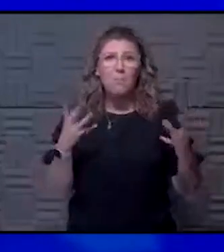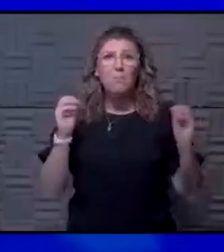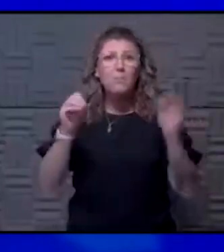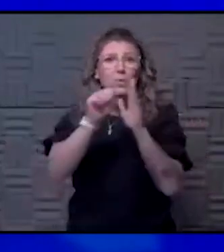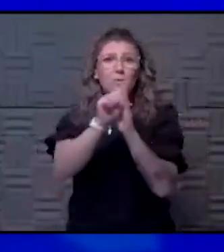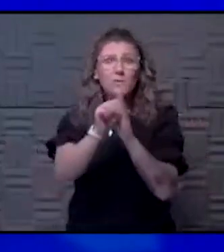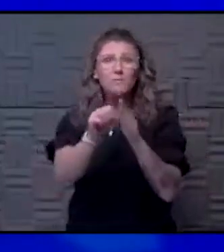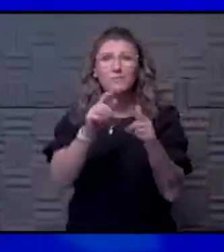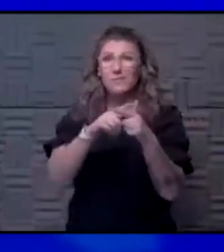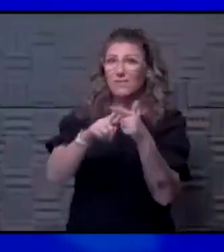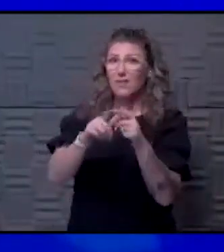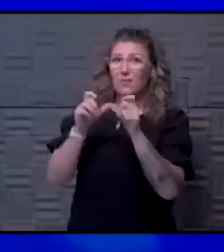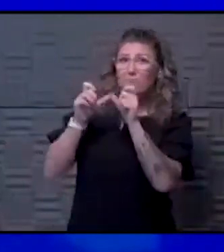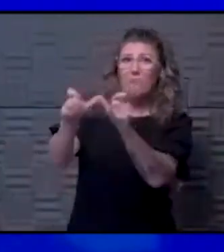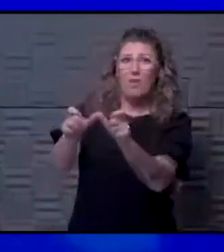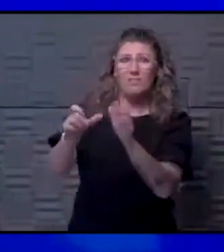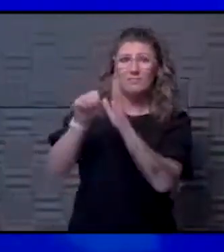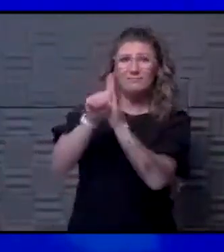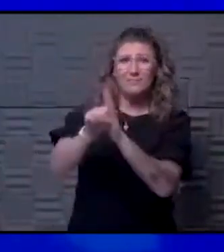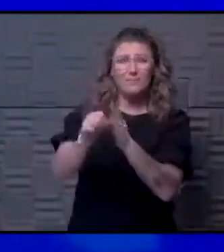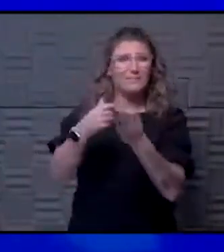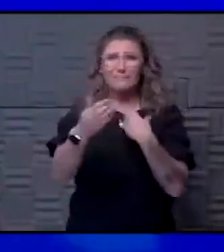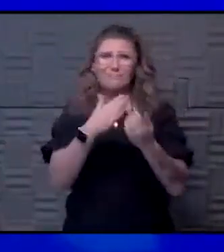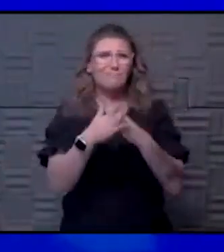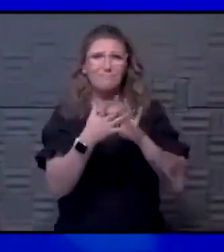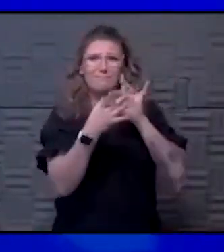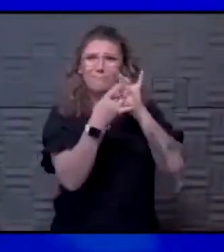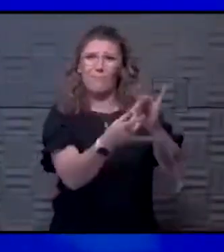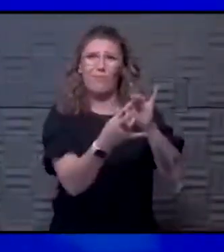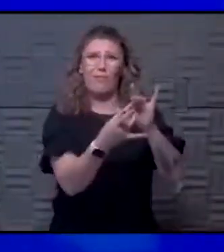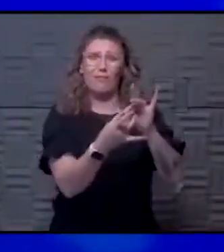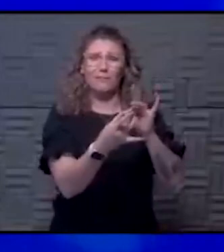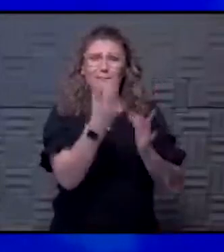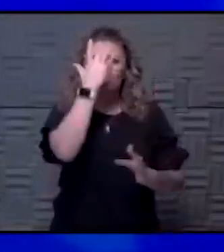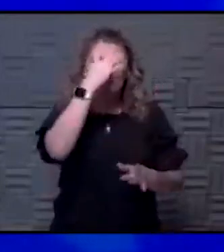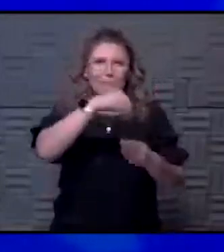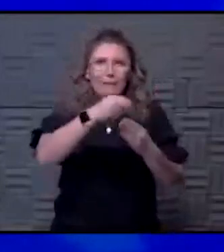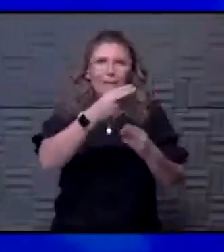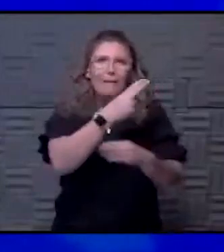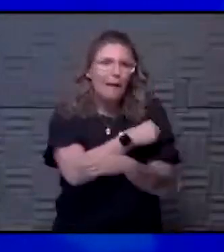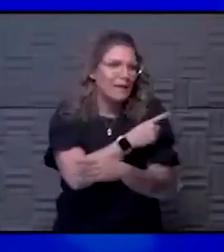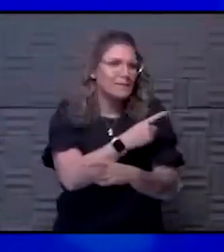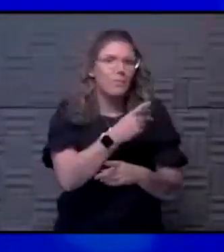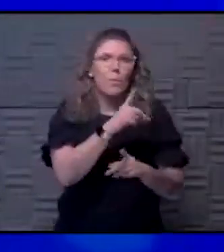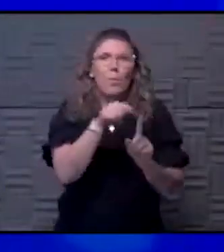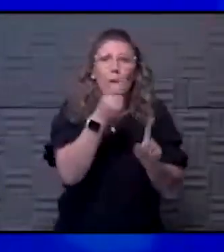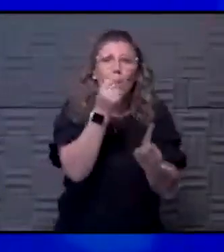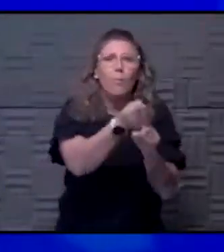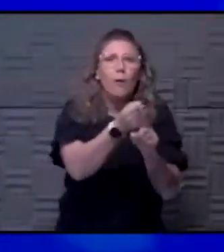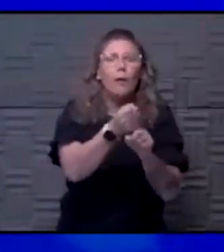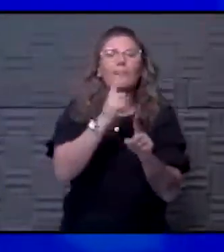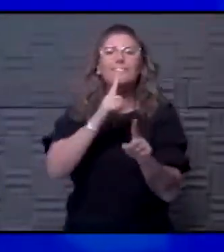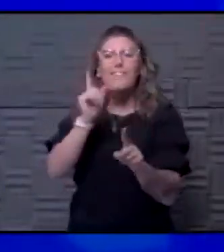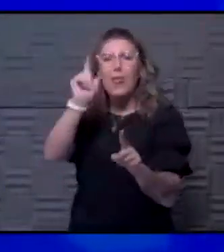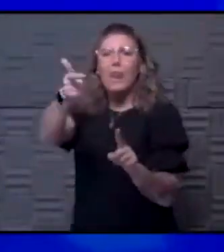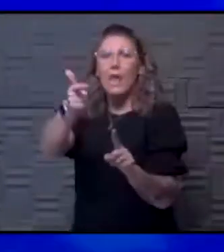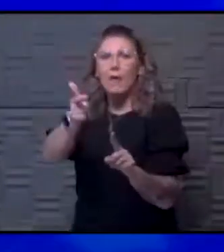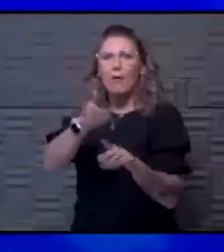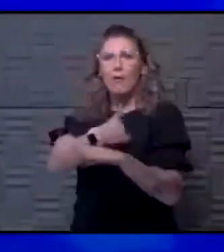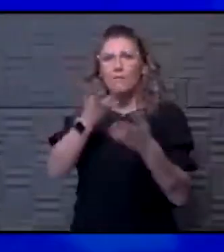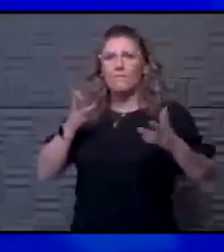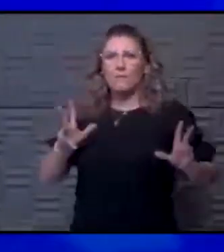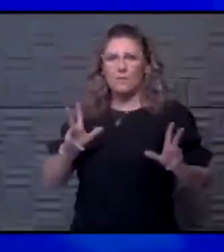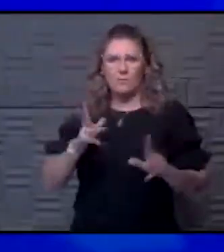So it's not related to how sick you were in the hospital. So you have to see it and think, gosh, the vaccinations are not only my way